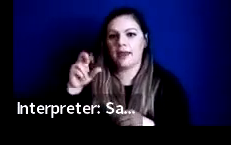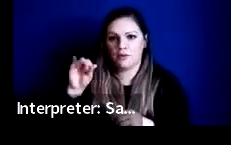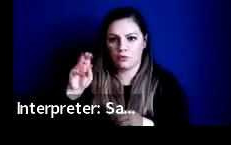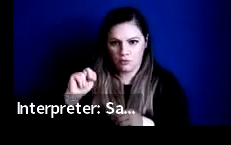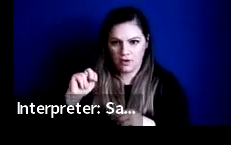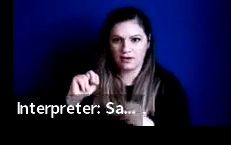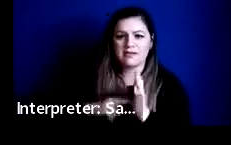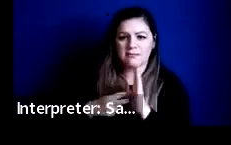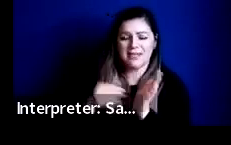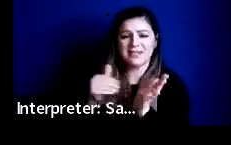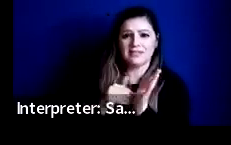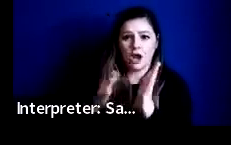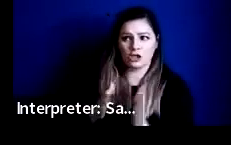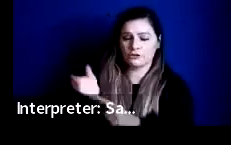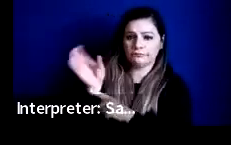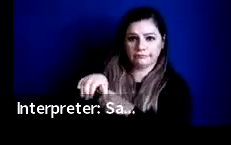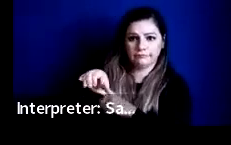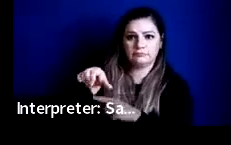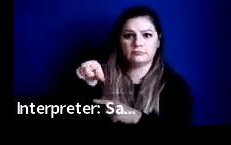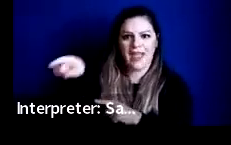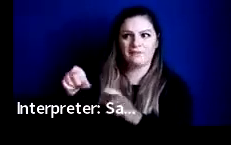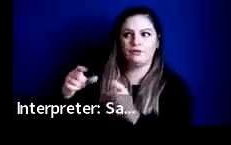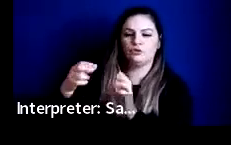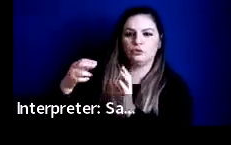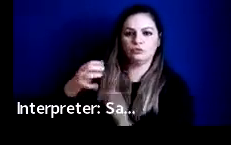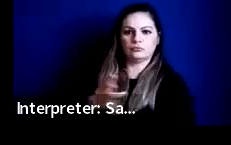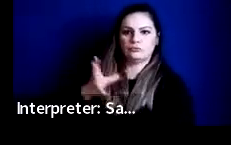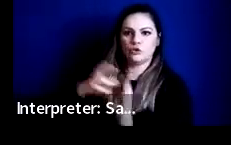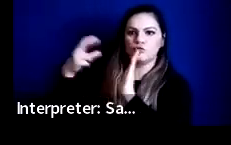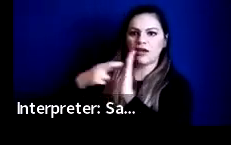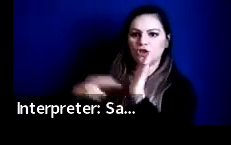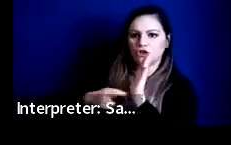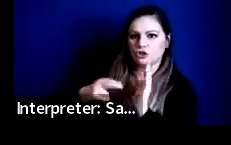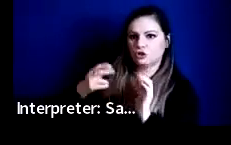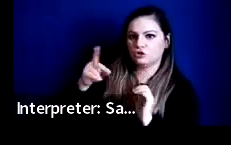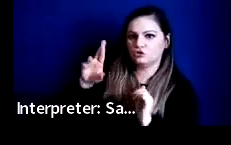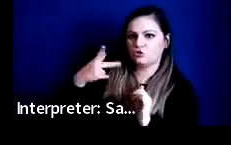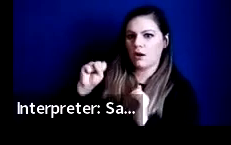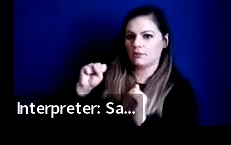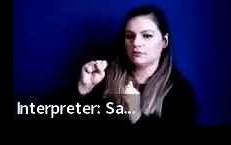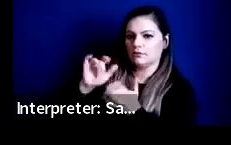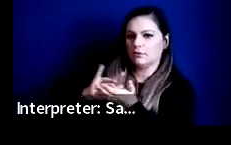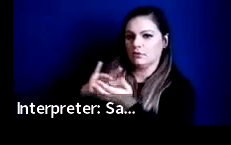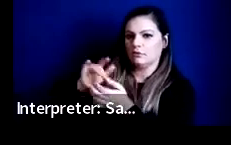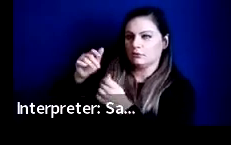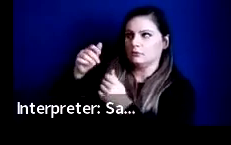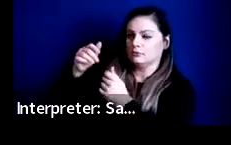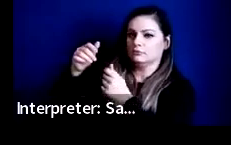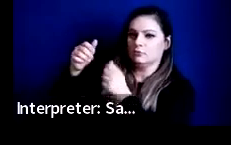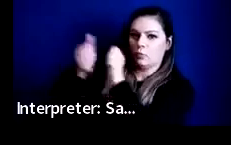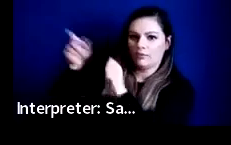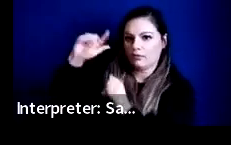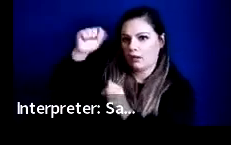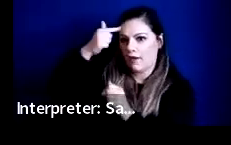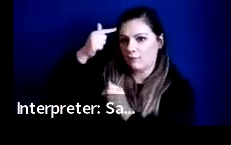to register drugs with the government it forced folks to register drugs with the government to prevent doctors from overprescribing